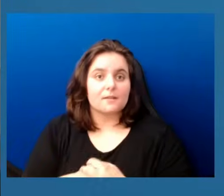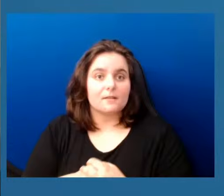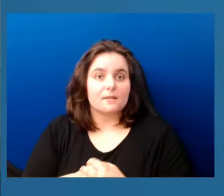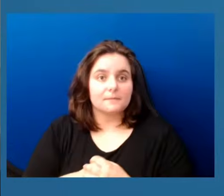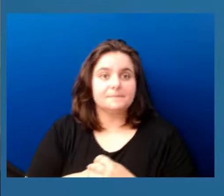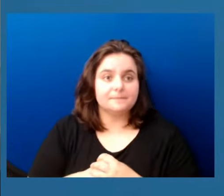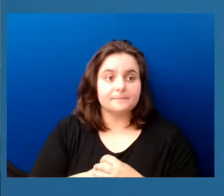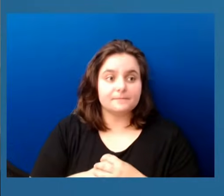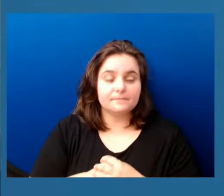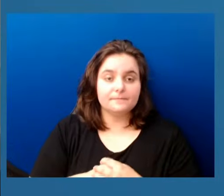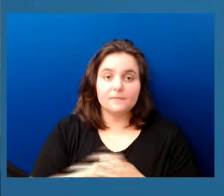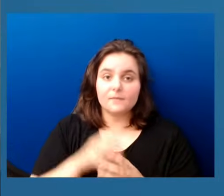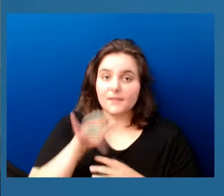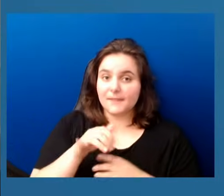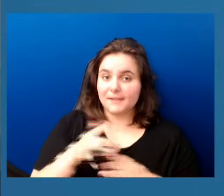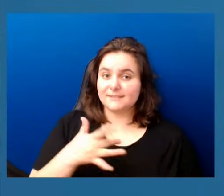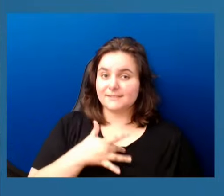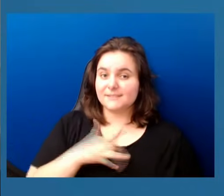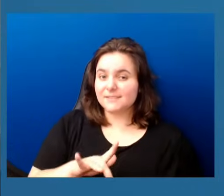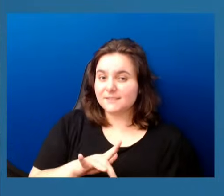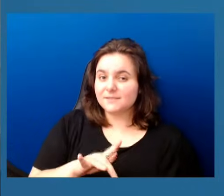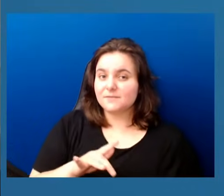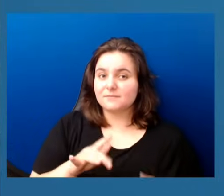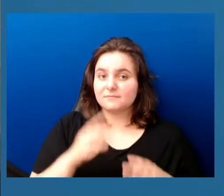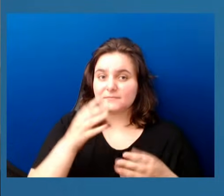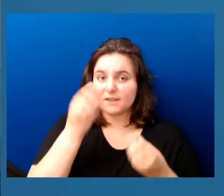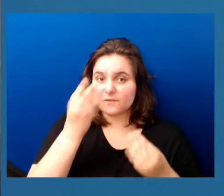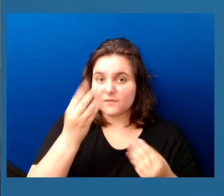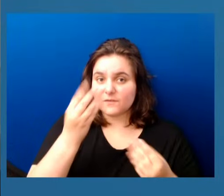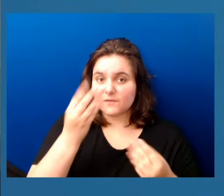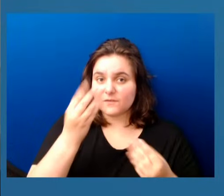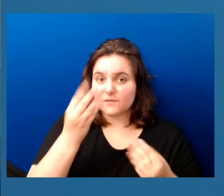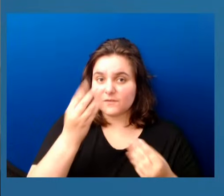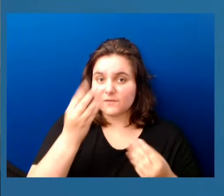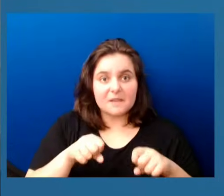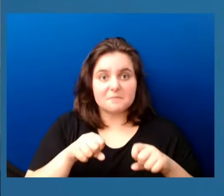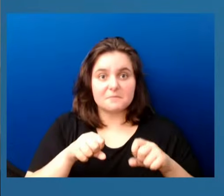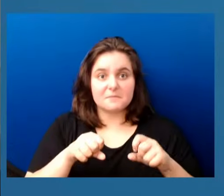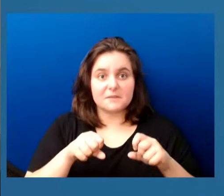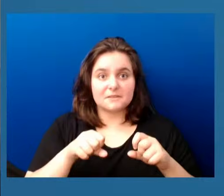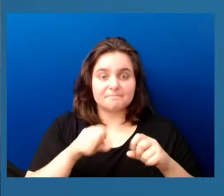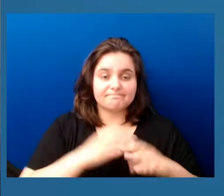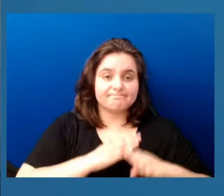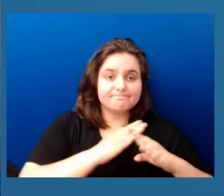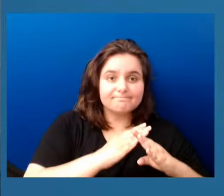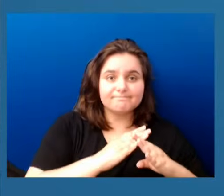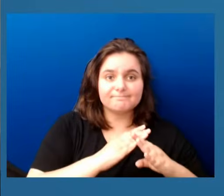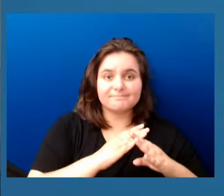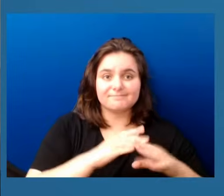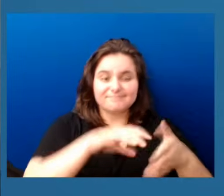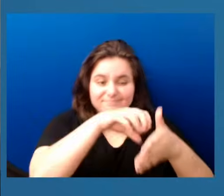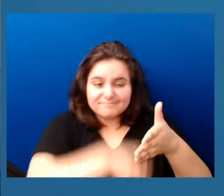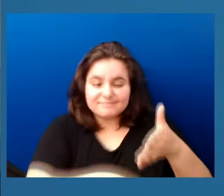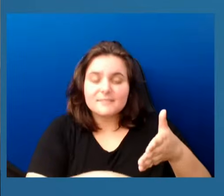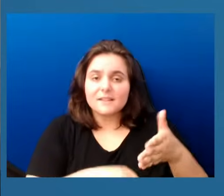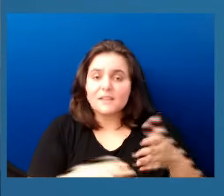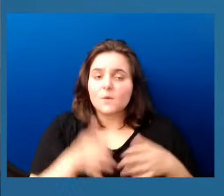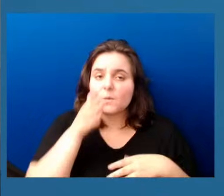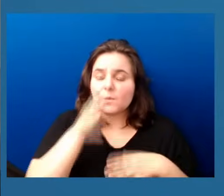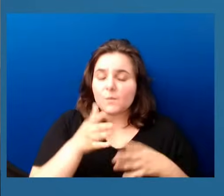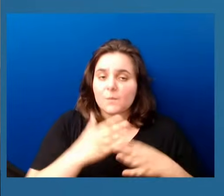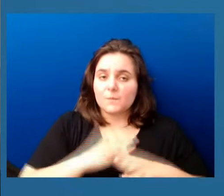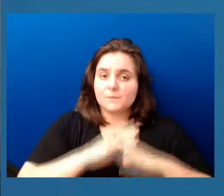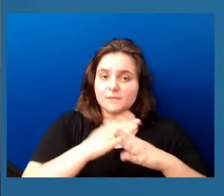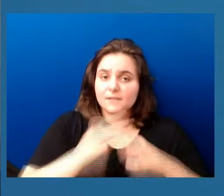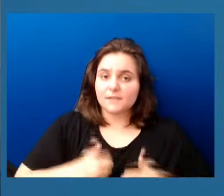sensitive information about victims and witnesses to be redacted, the law will help protect survivors from unnecessary exposure